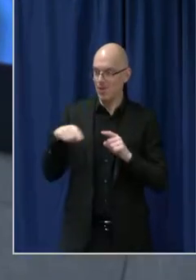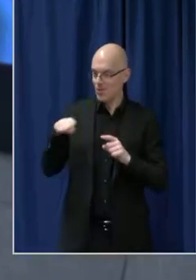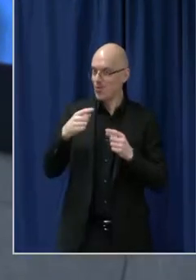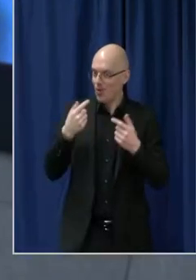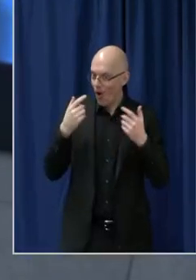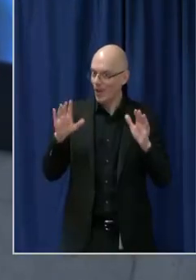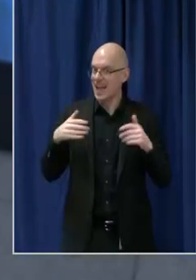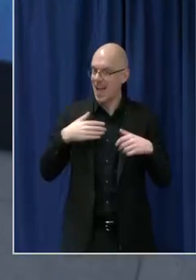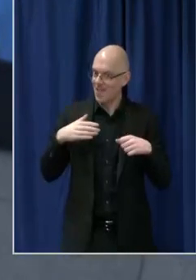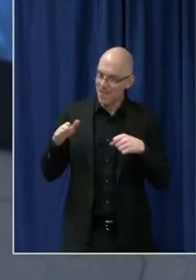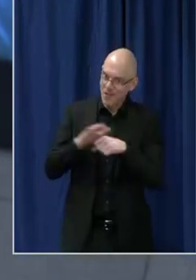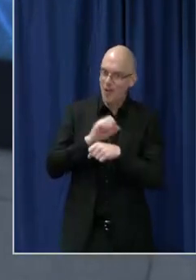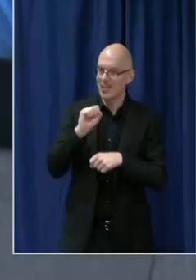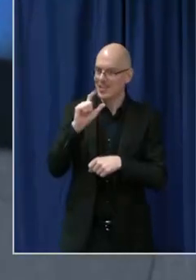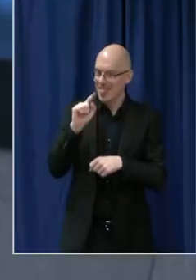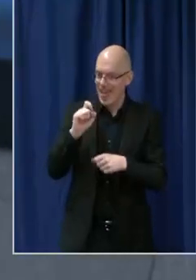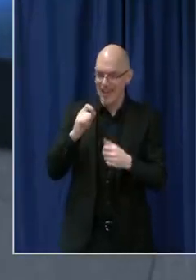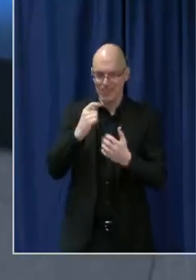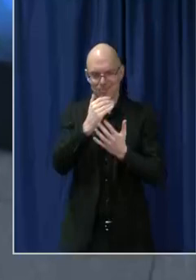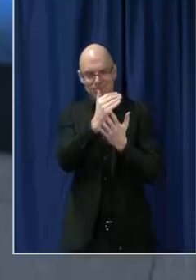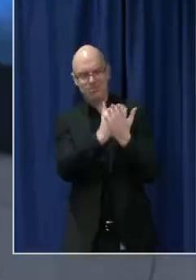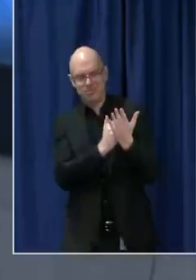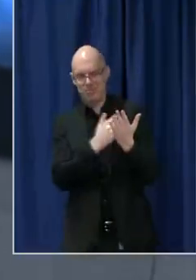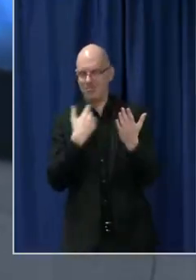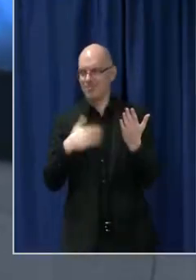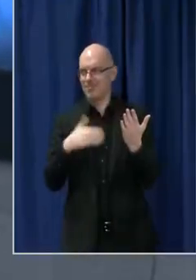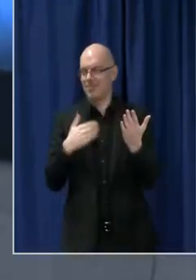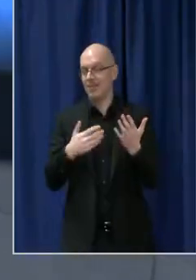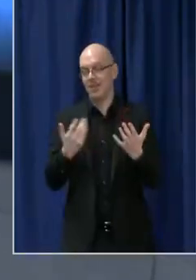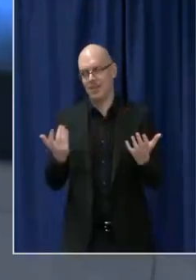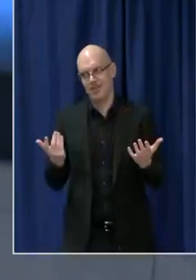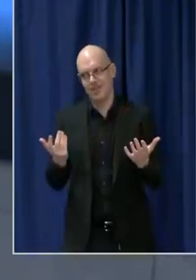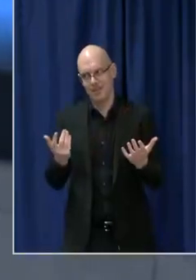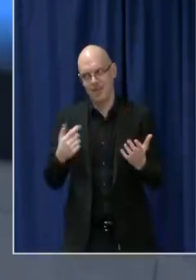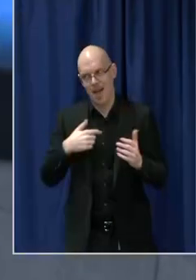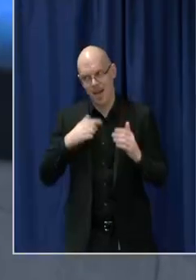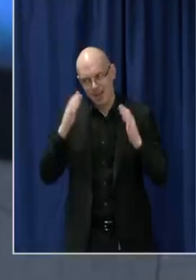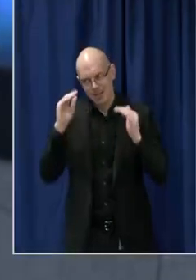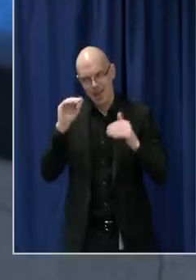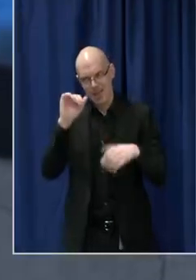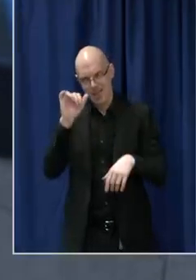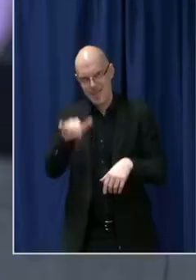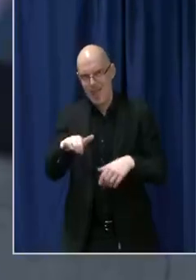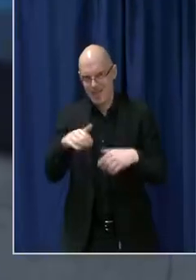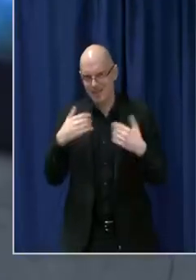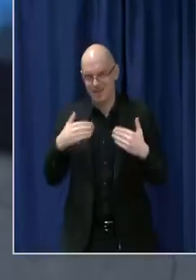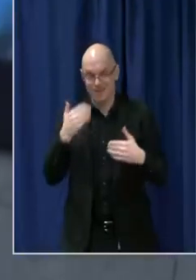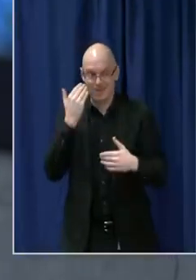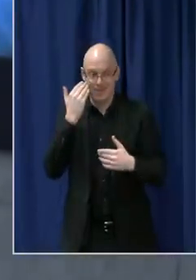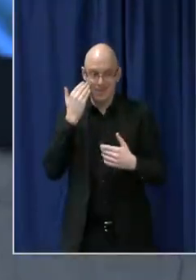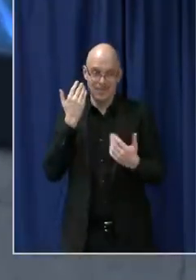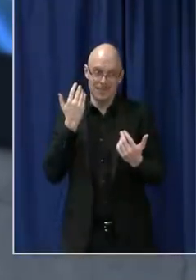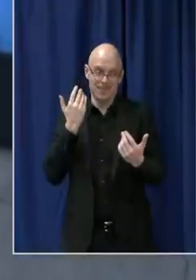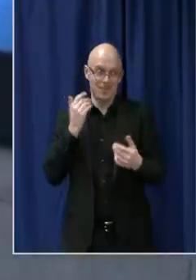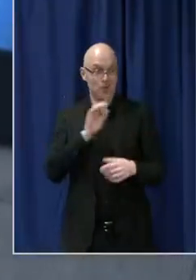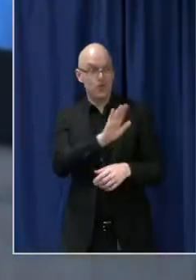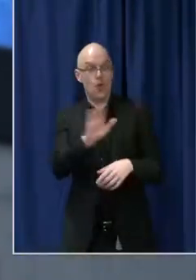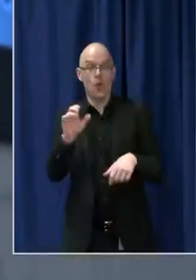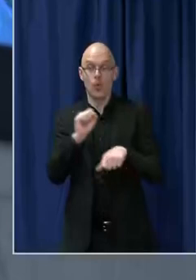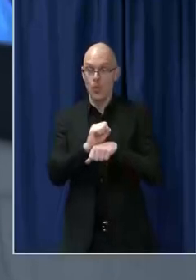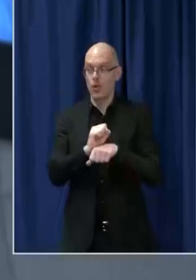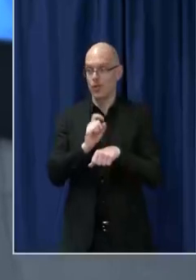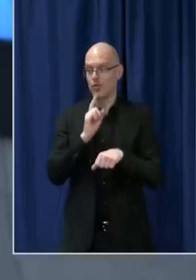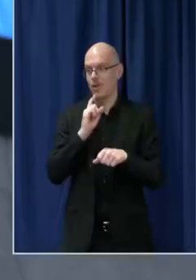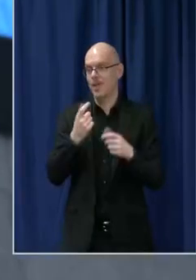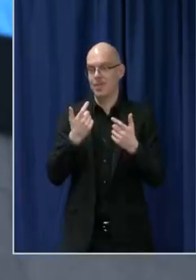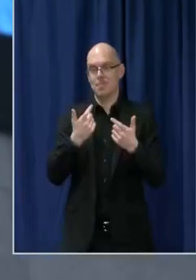slate. And I would expect no less given the immense and tremendous, important, valuable work